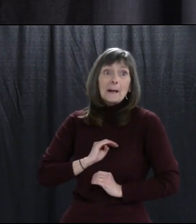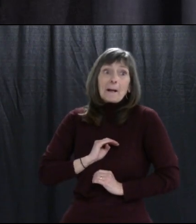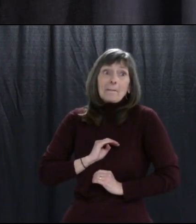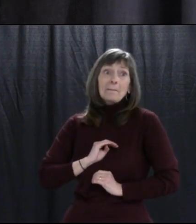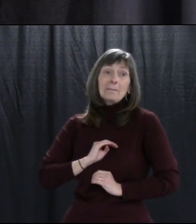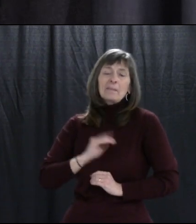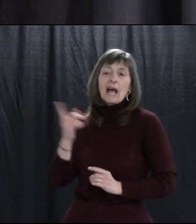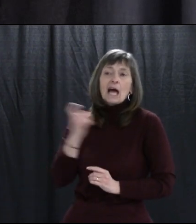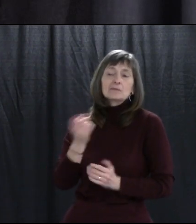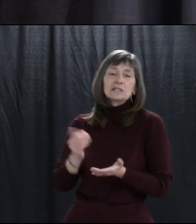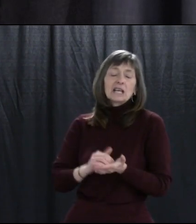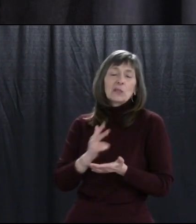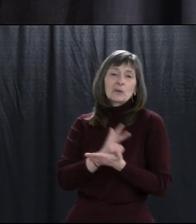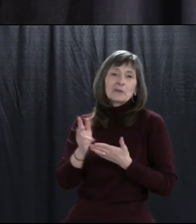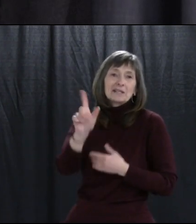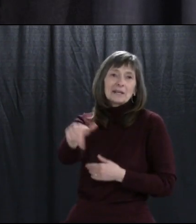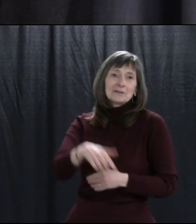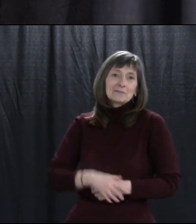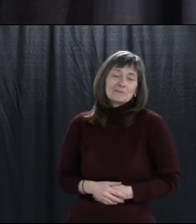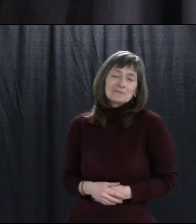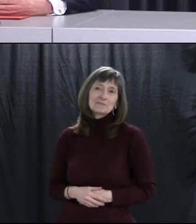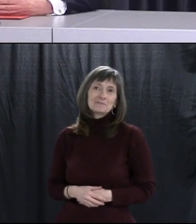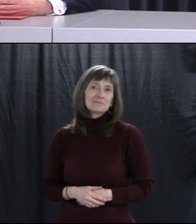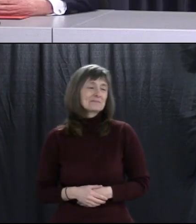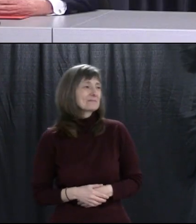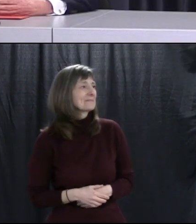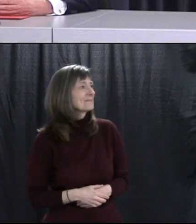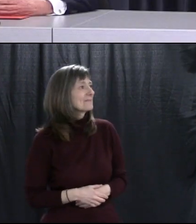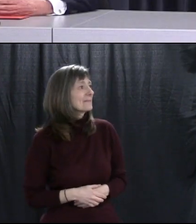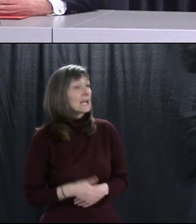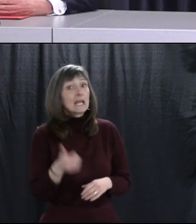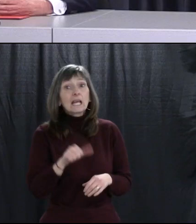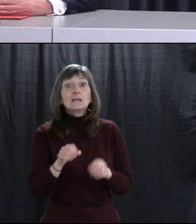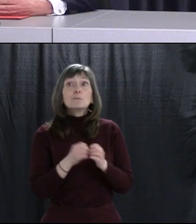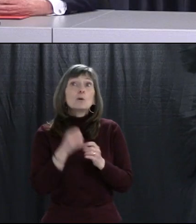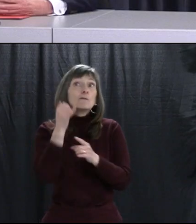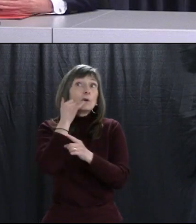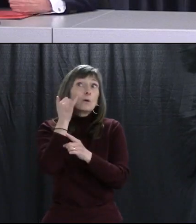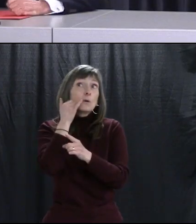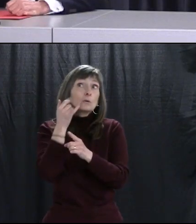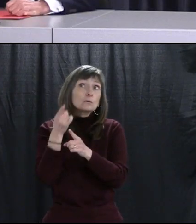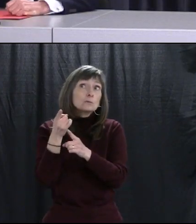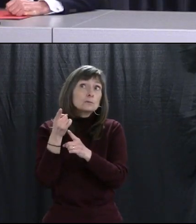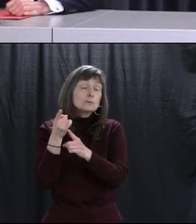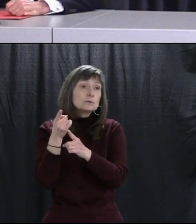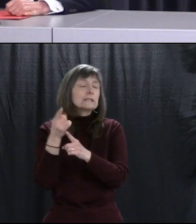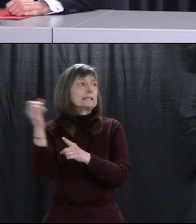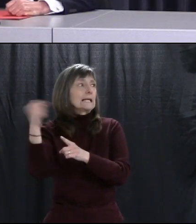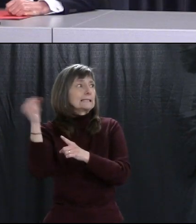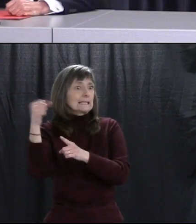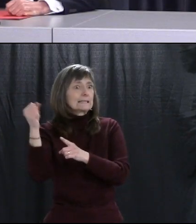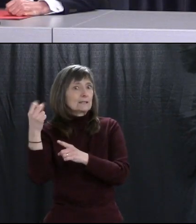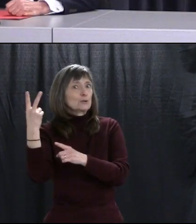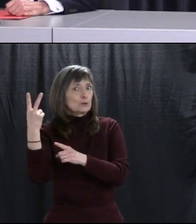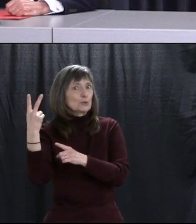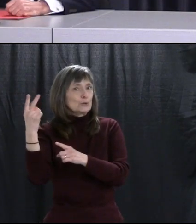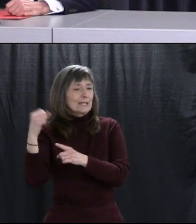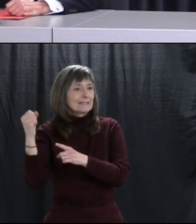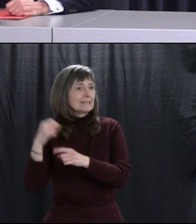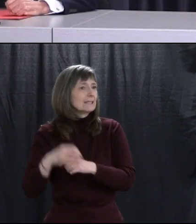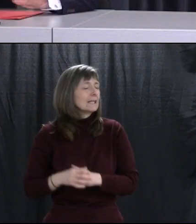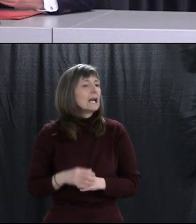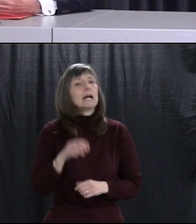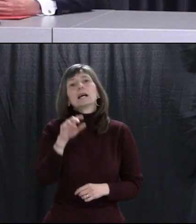go by. Do we have any more questions from the phone lines before we put this back to the floor? Yes. It's Peter Jackson